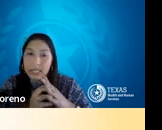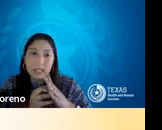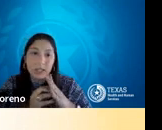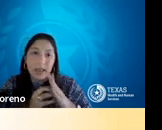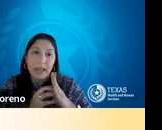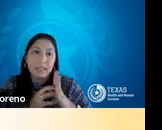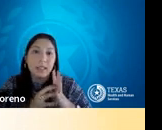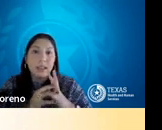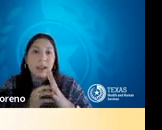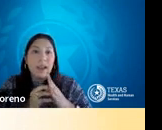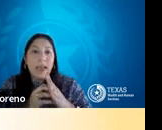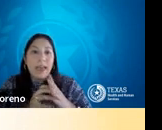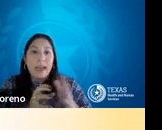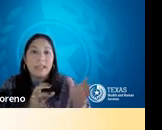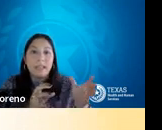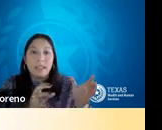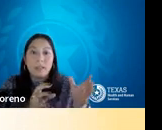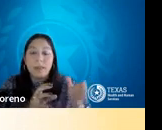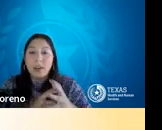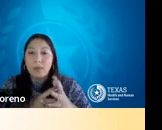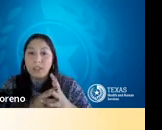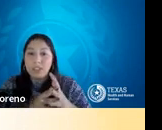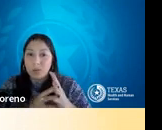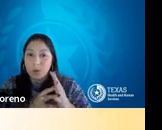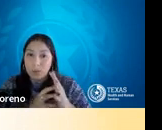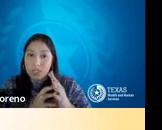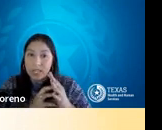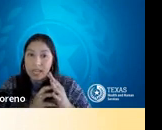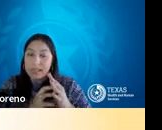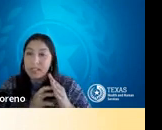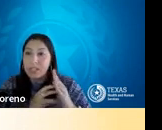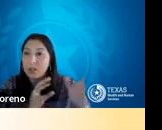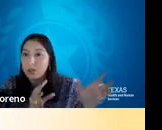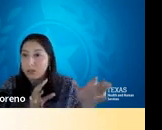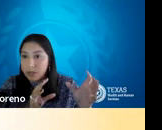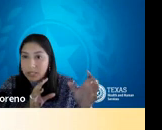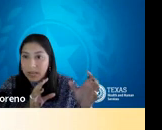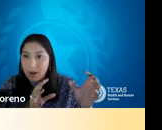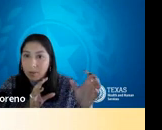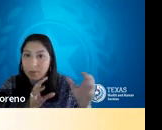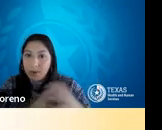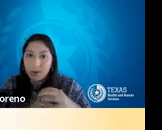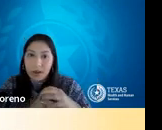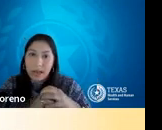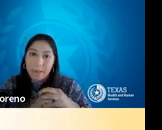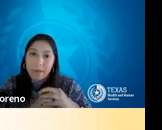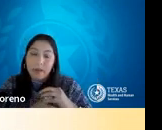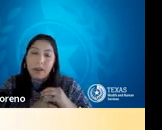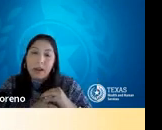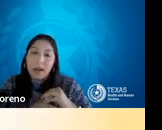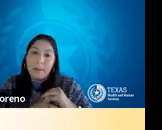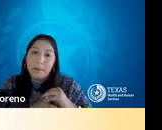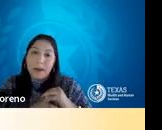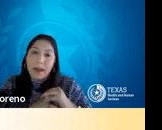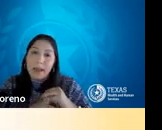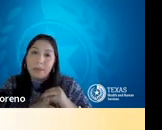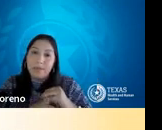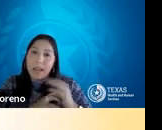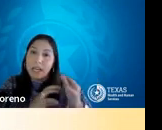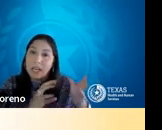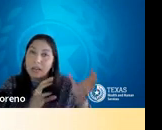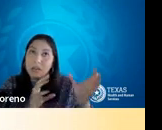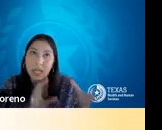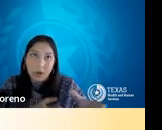harms related to that, and the tobacco prevention core, which again is huge for the SINAR program